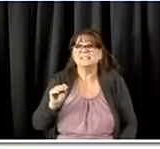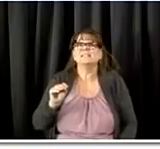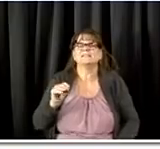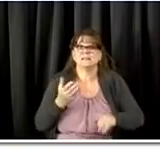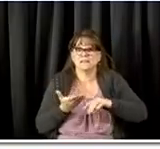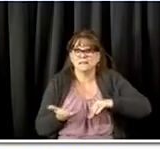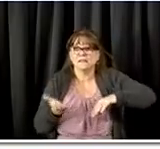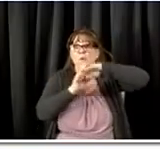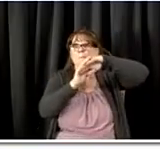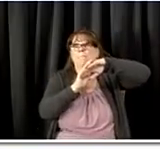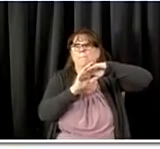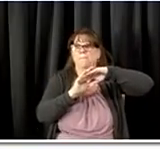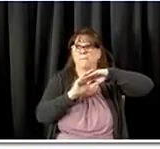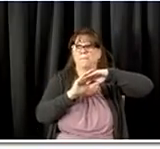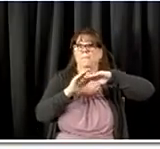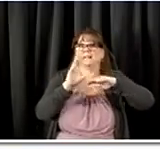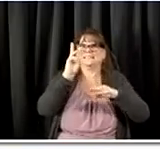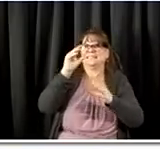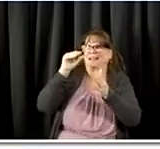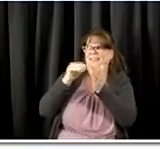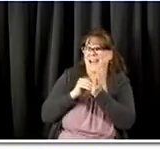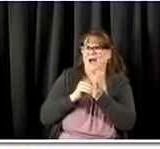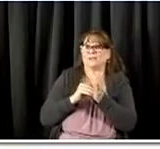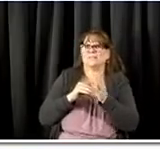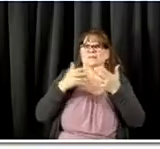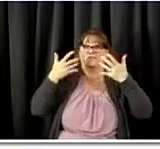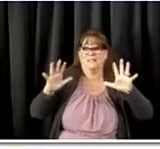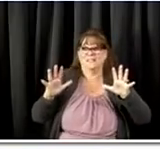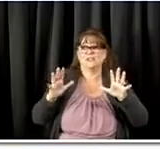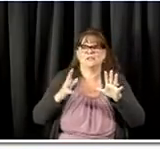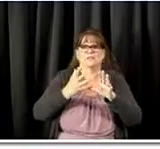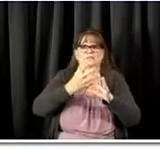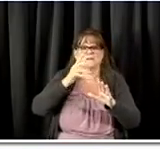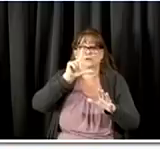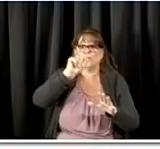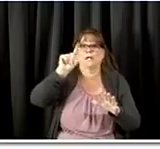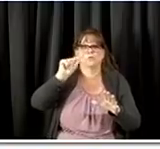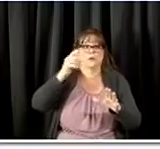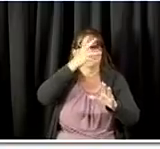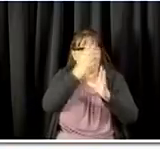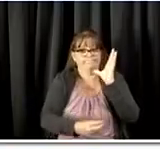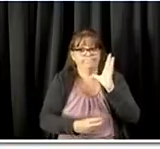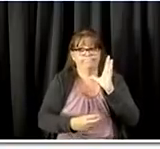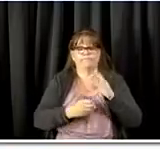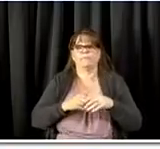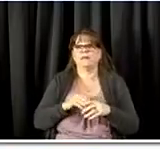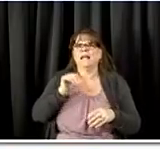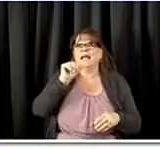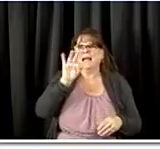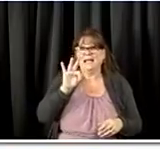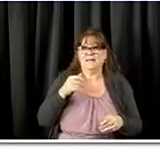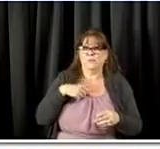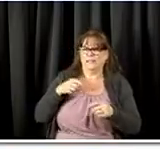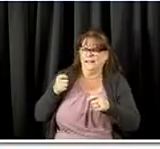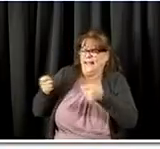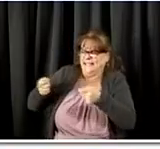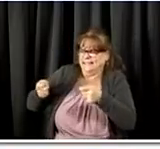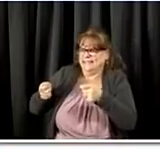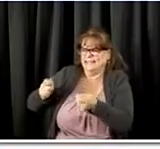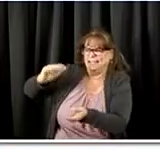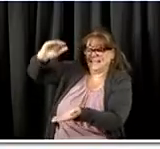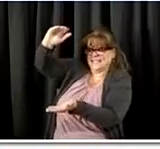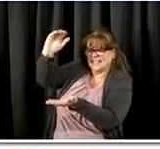the end of the year. If we're able to decrease that, if that transmission control decreases to 60%